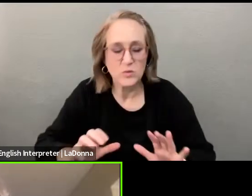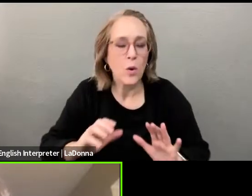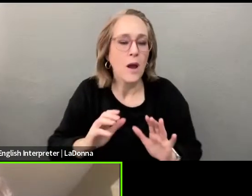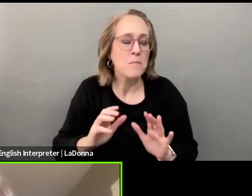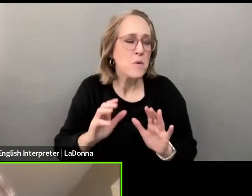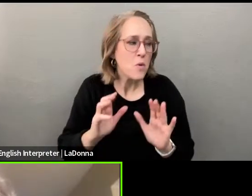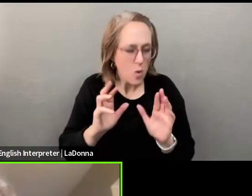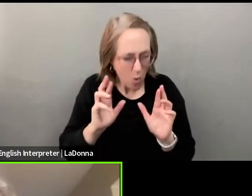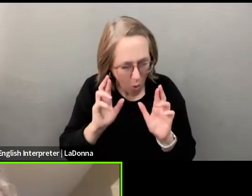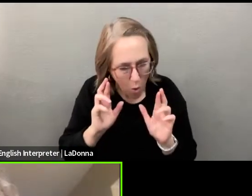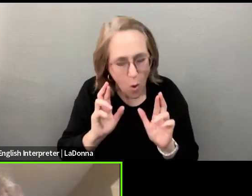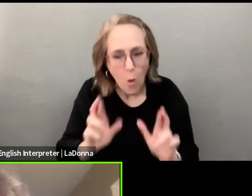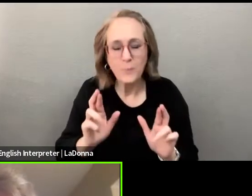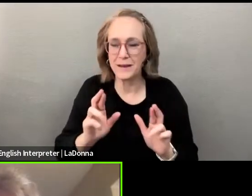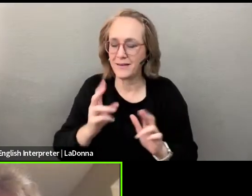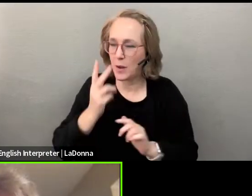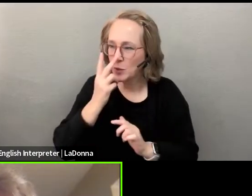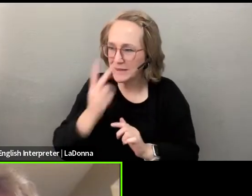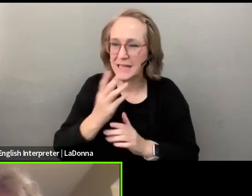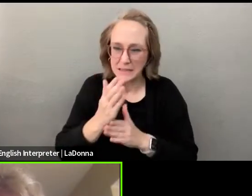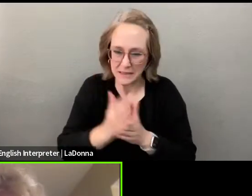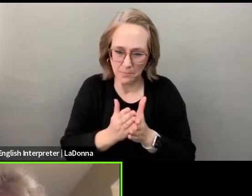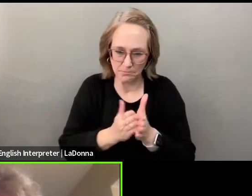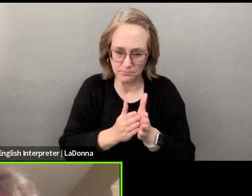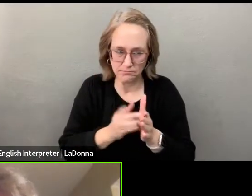things are beginning to come together.